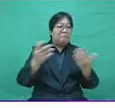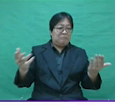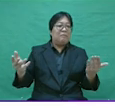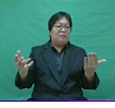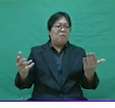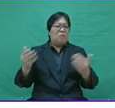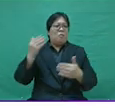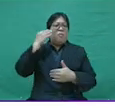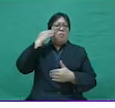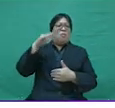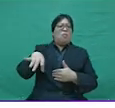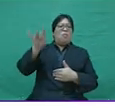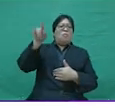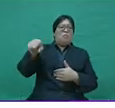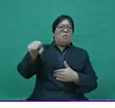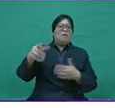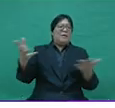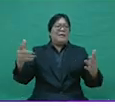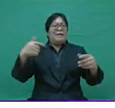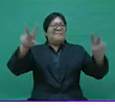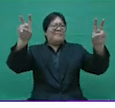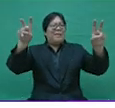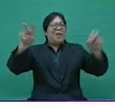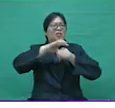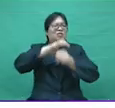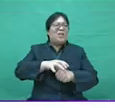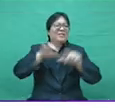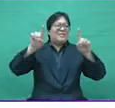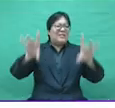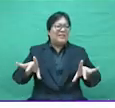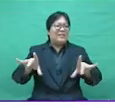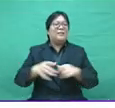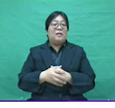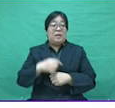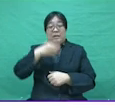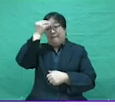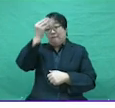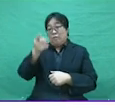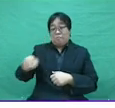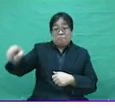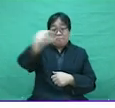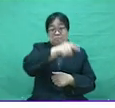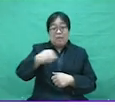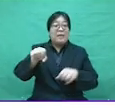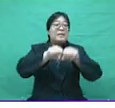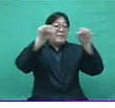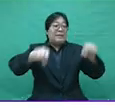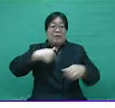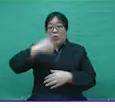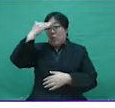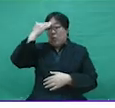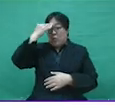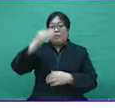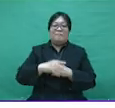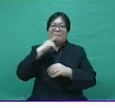been realized the first, let me call that stress test. And I can tell you all the systems that I